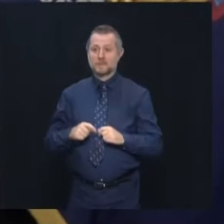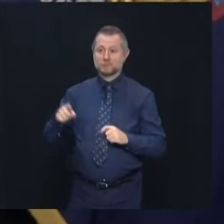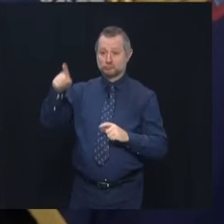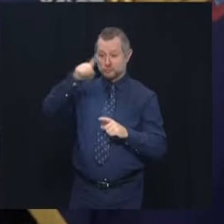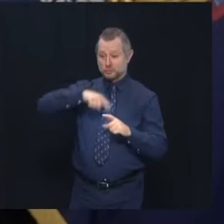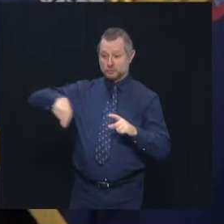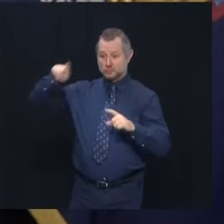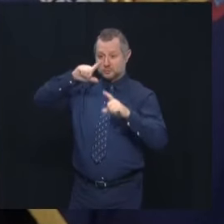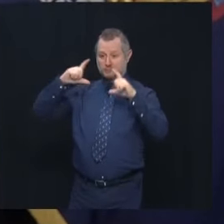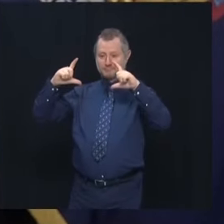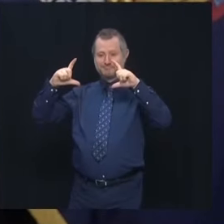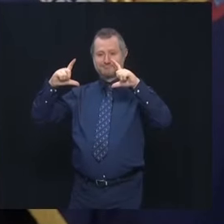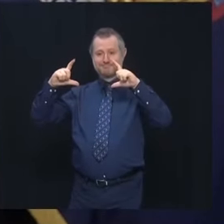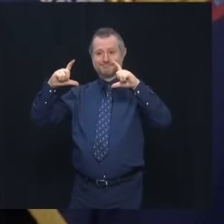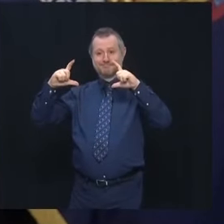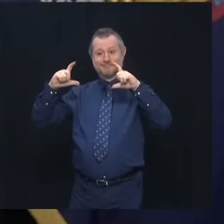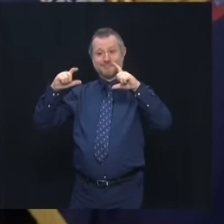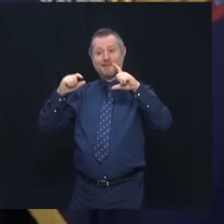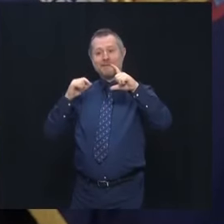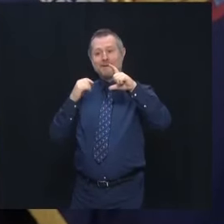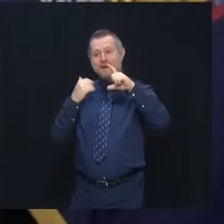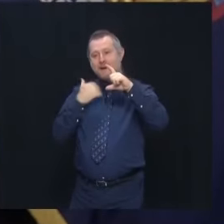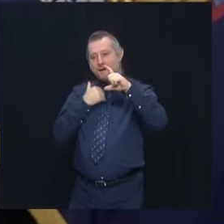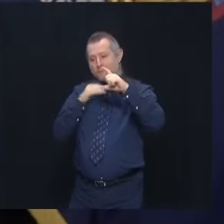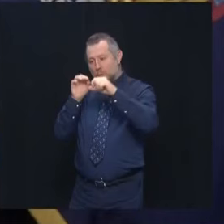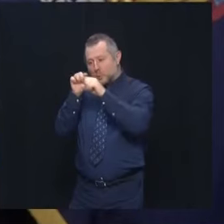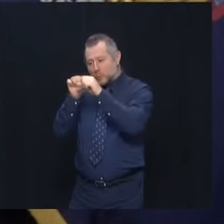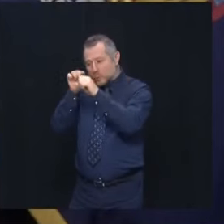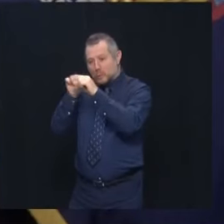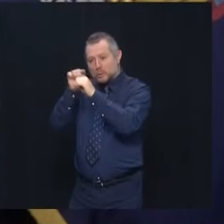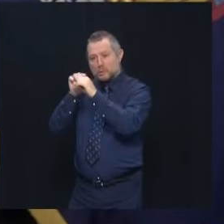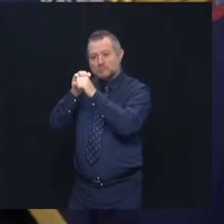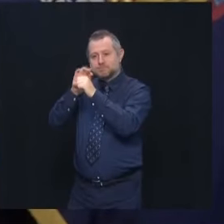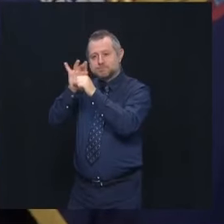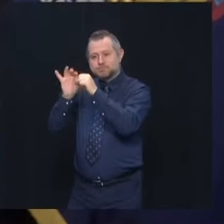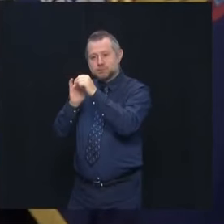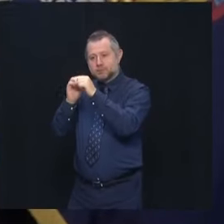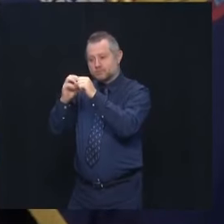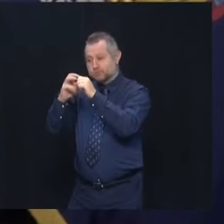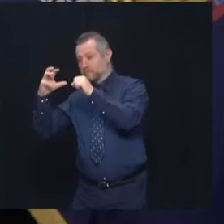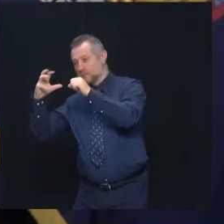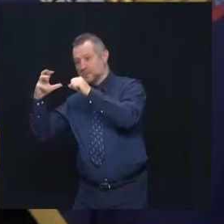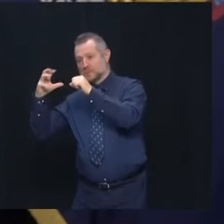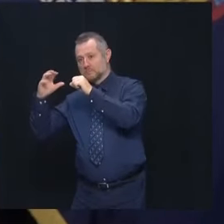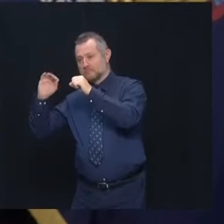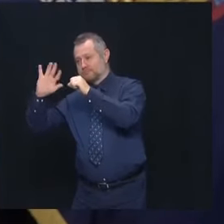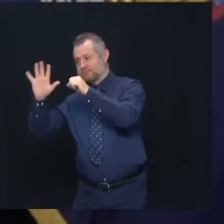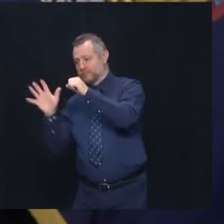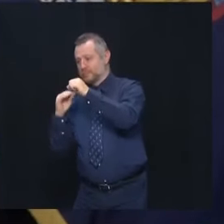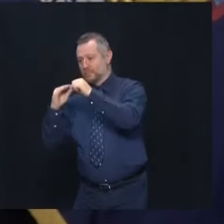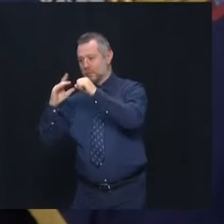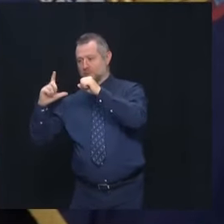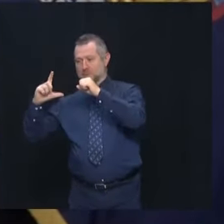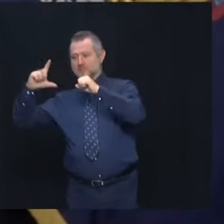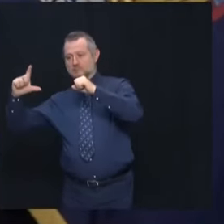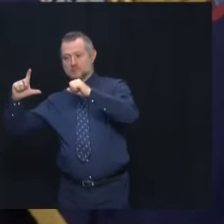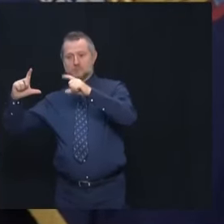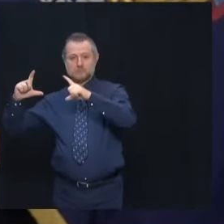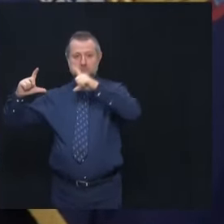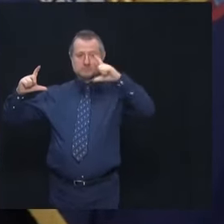where there was a buffer between the infected community and the non-infected community.